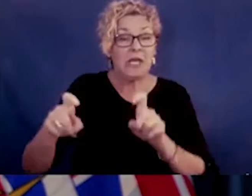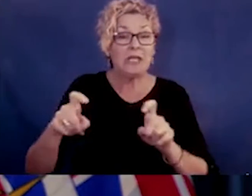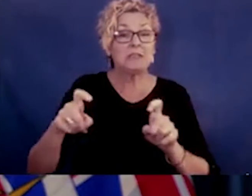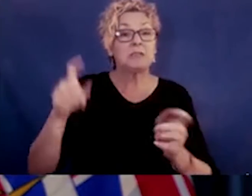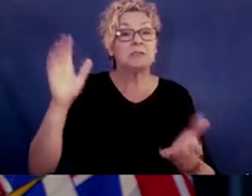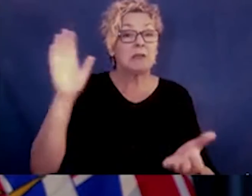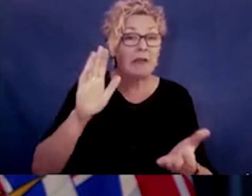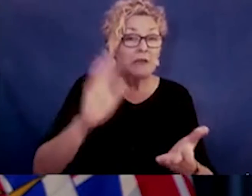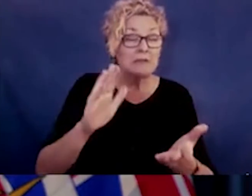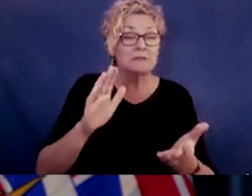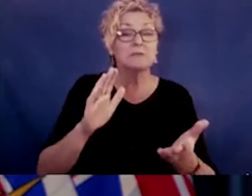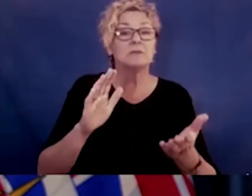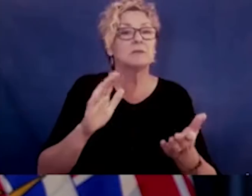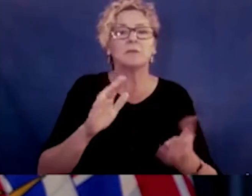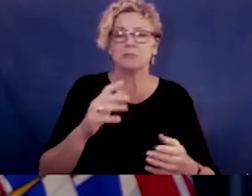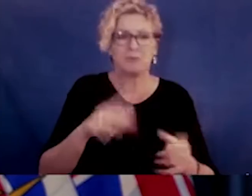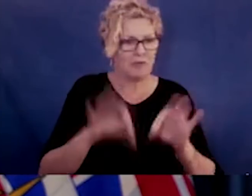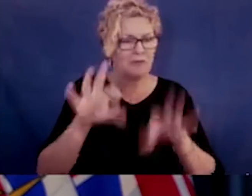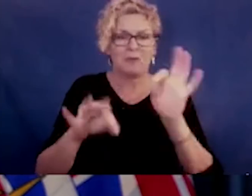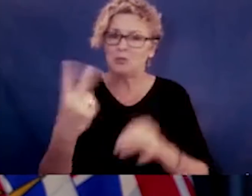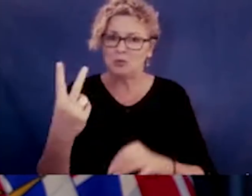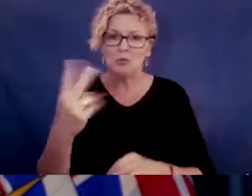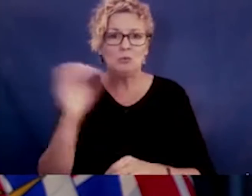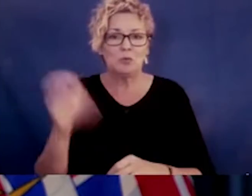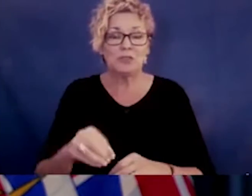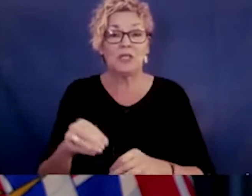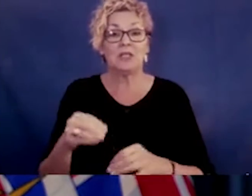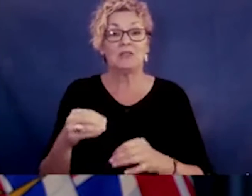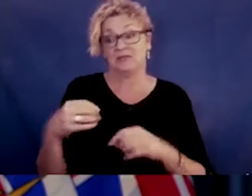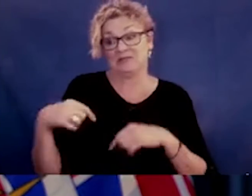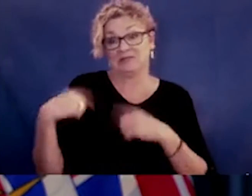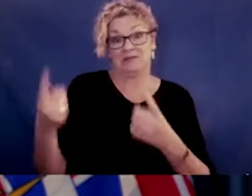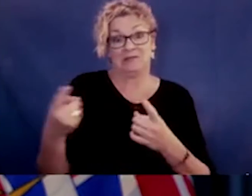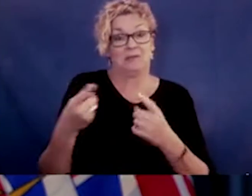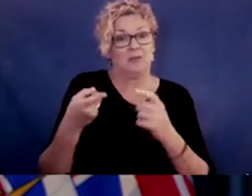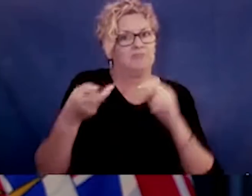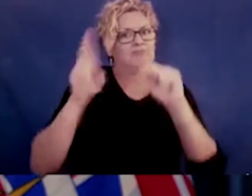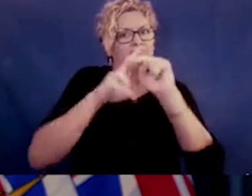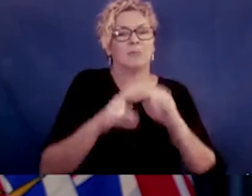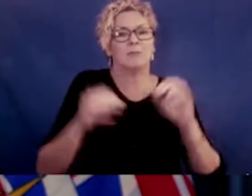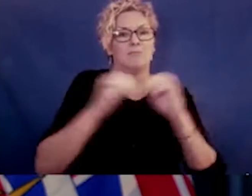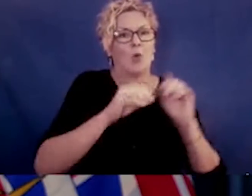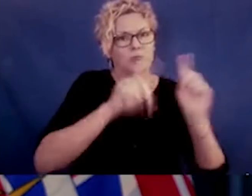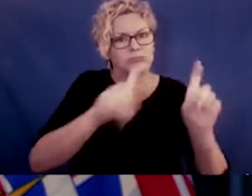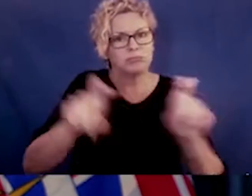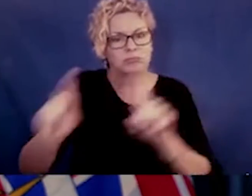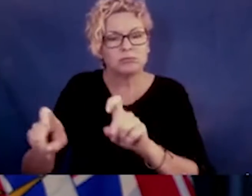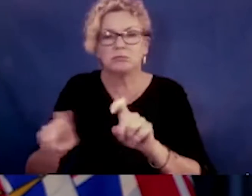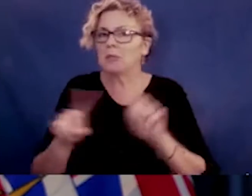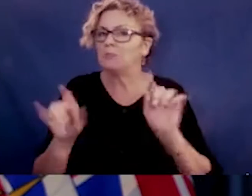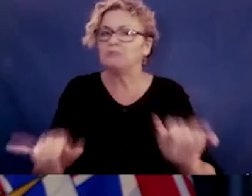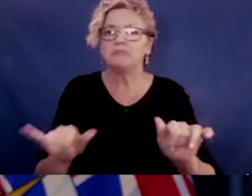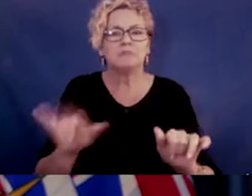terms of booking a test, getting in for a test. There's the processing piece, and we are at the mercy of certain shortages